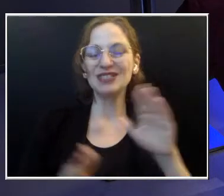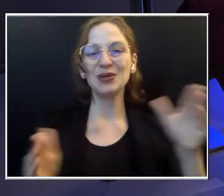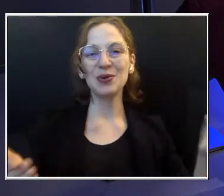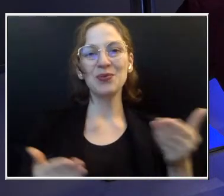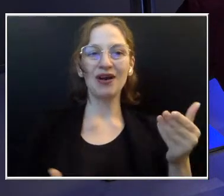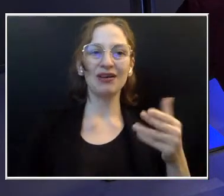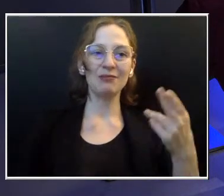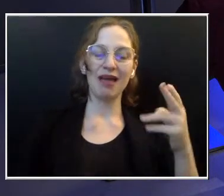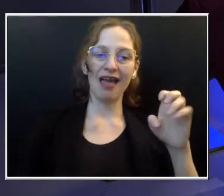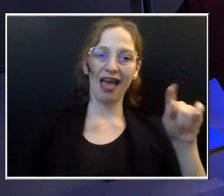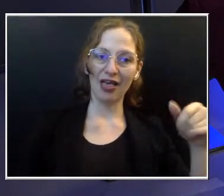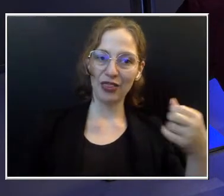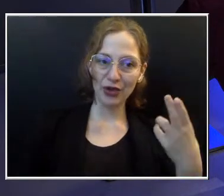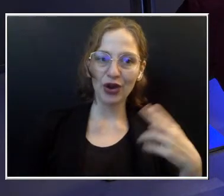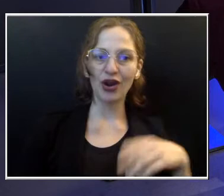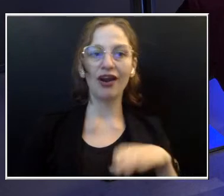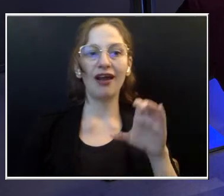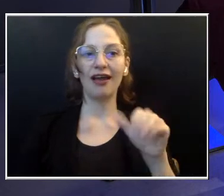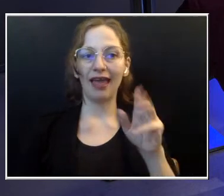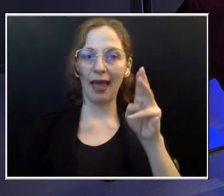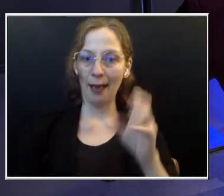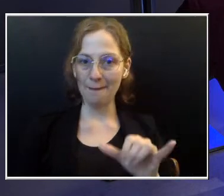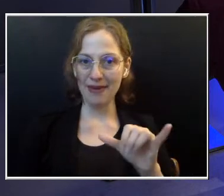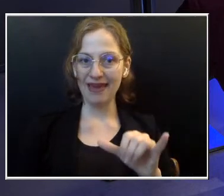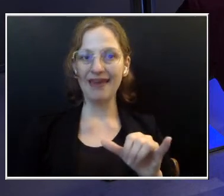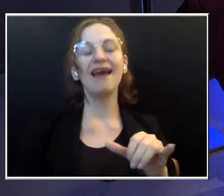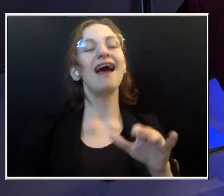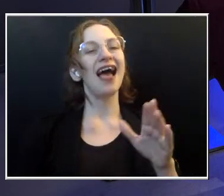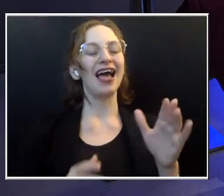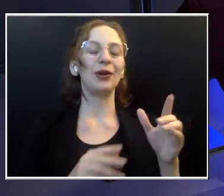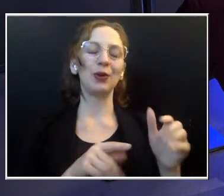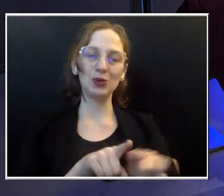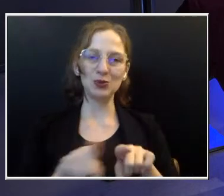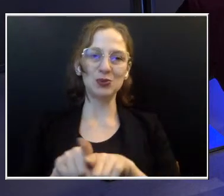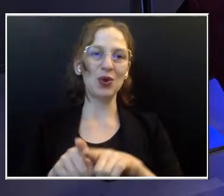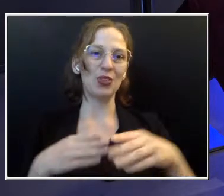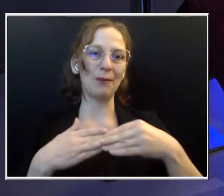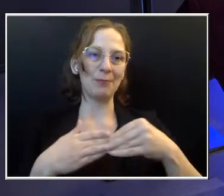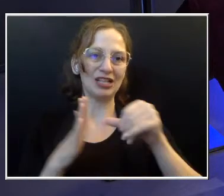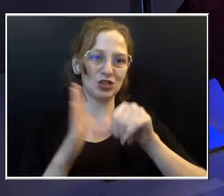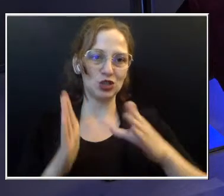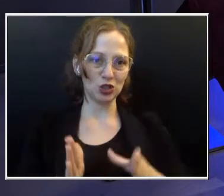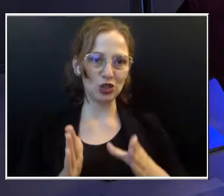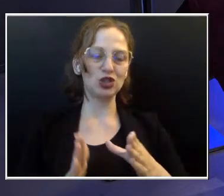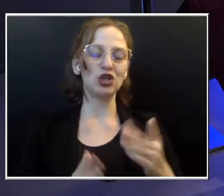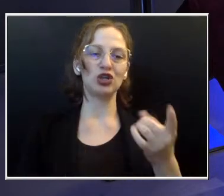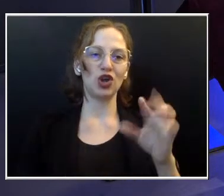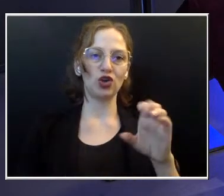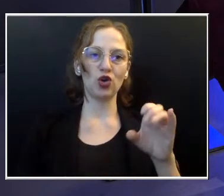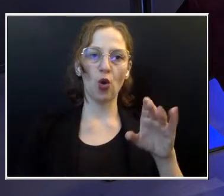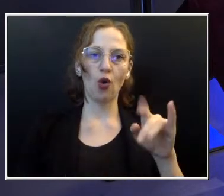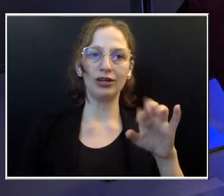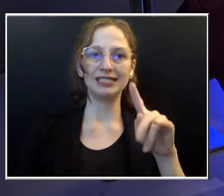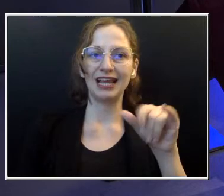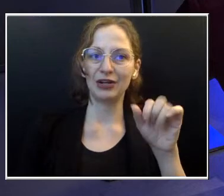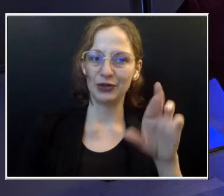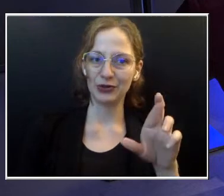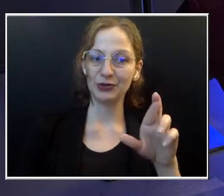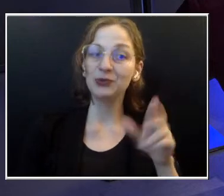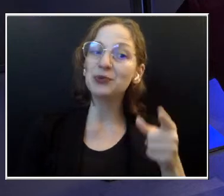our plastic surgeon with us, Dr. Richard Corentager with us, and you help bring these women back to their old selves again,